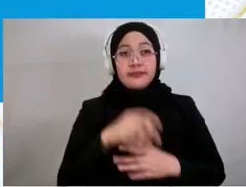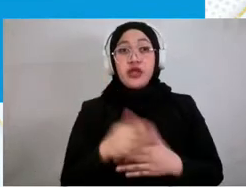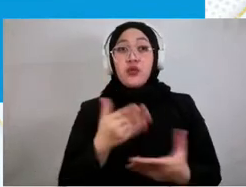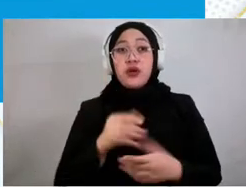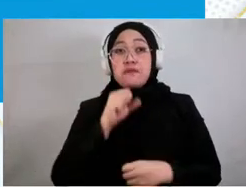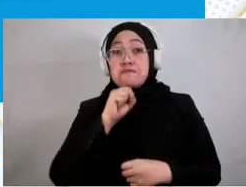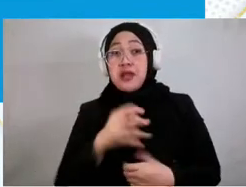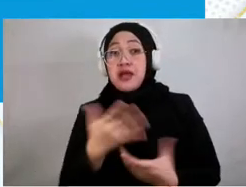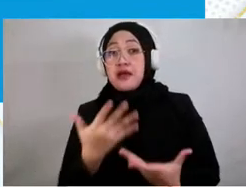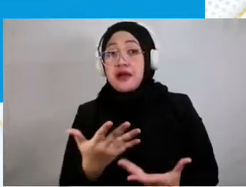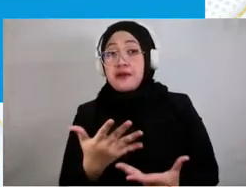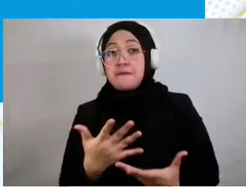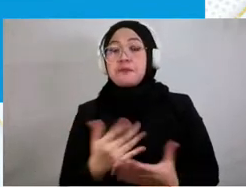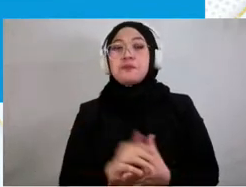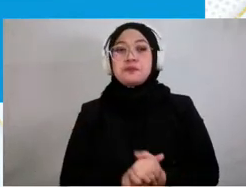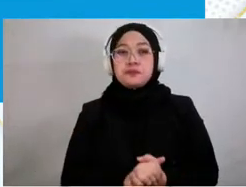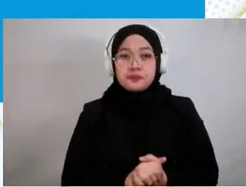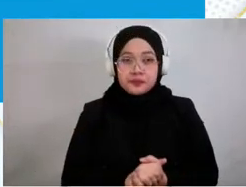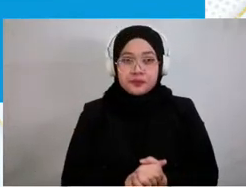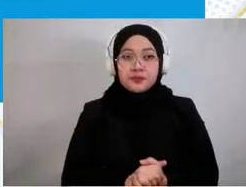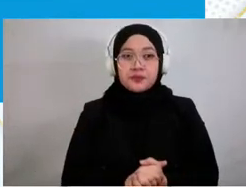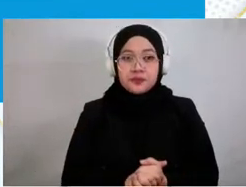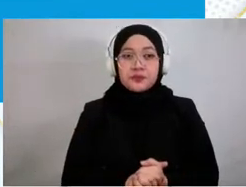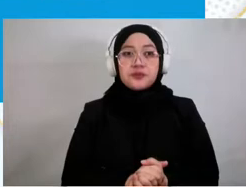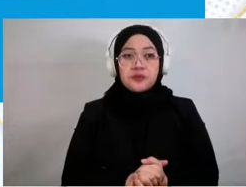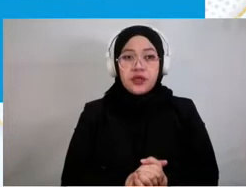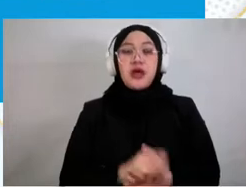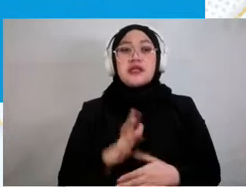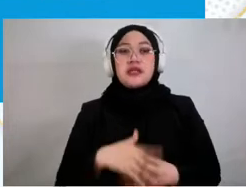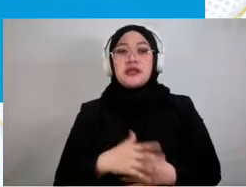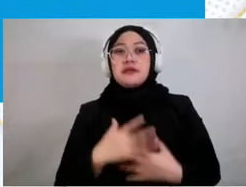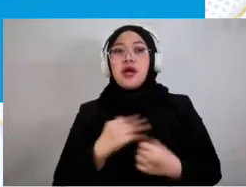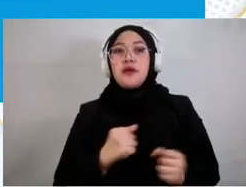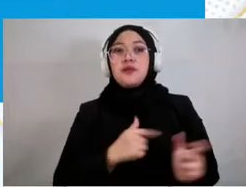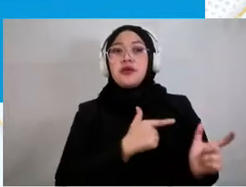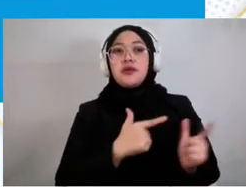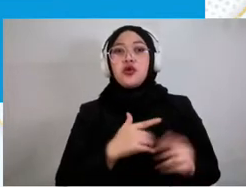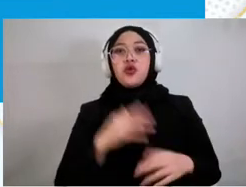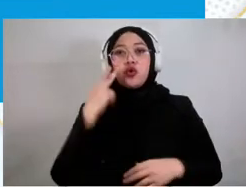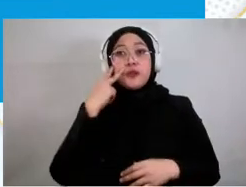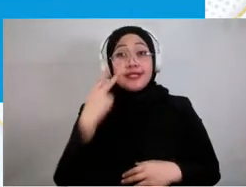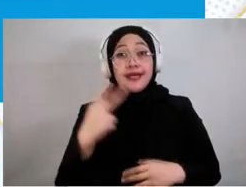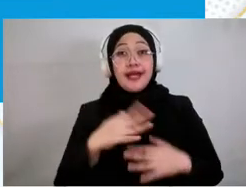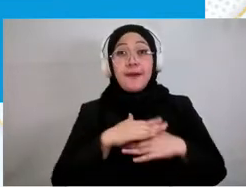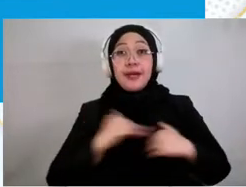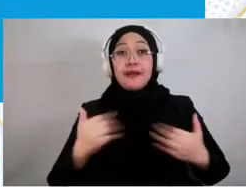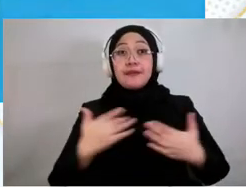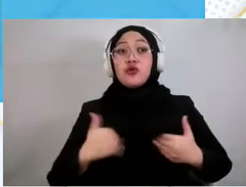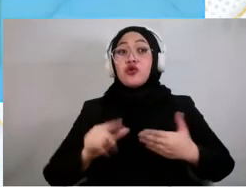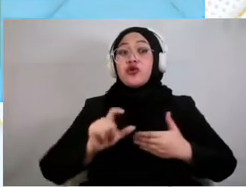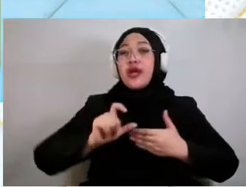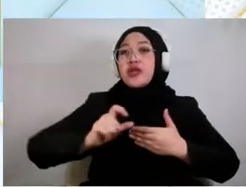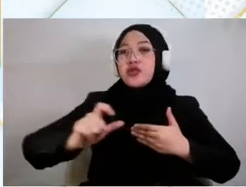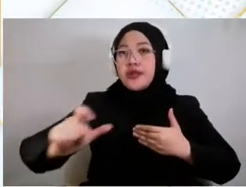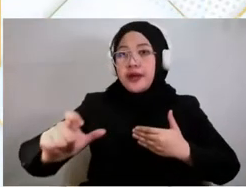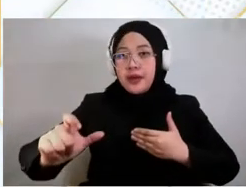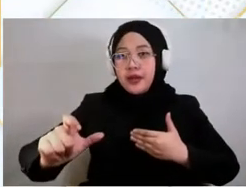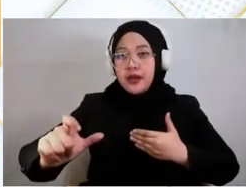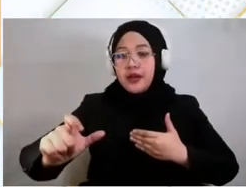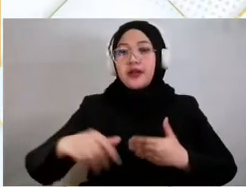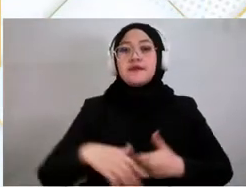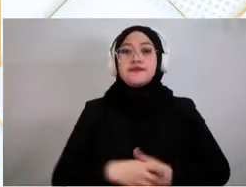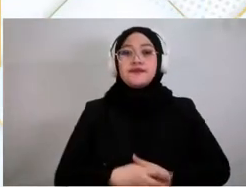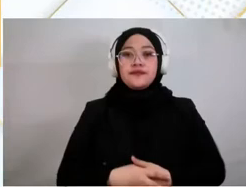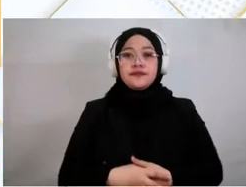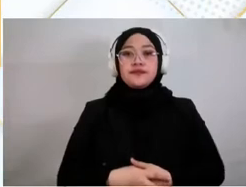a very a good, long and sustainable peace in our world today. So I think this is something